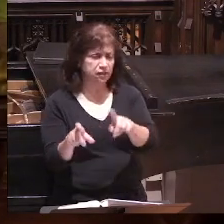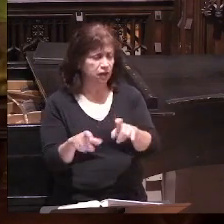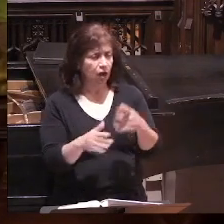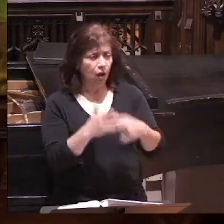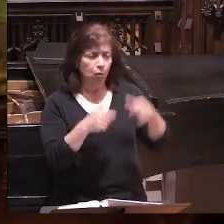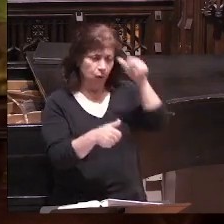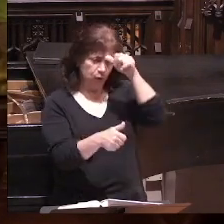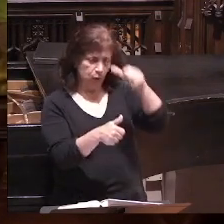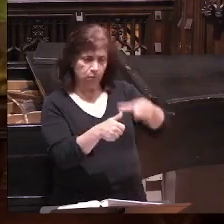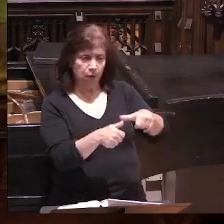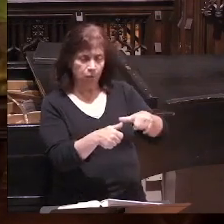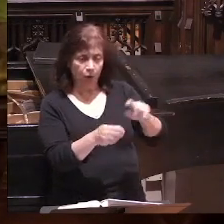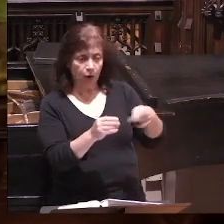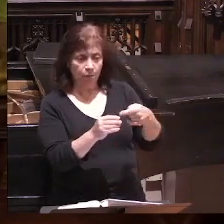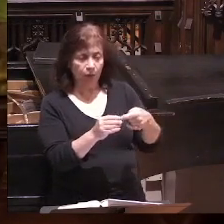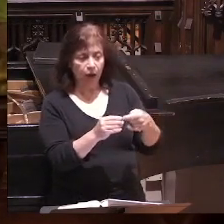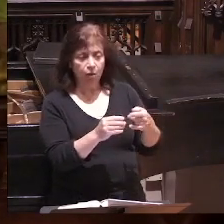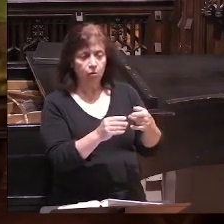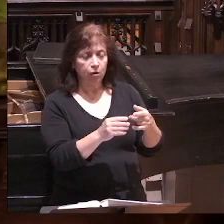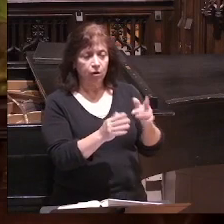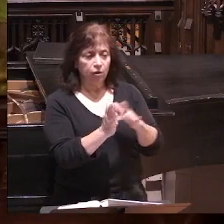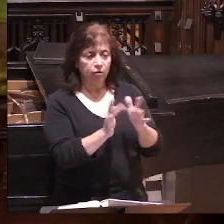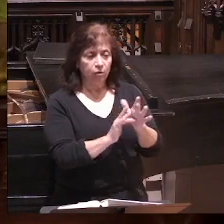or remember about the biblical story of Esther?